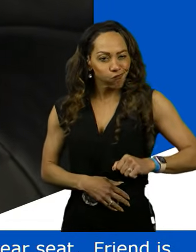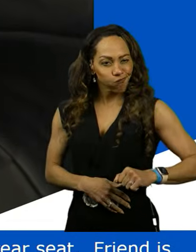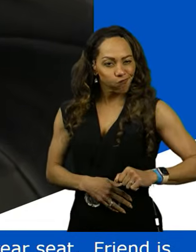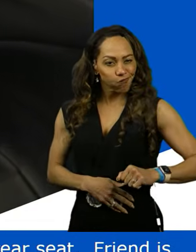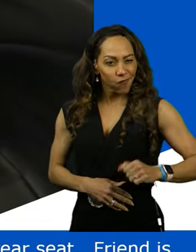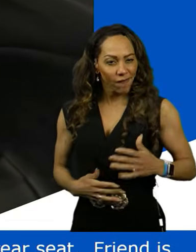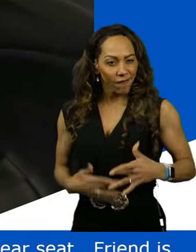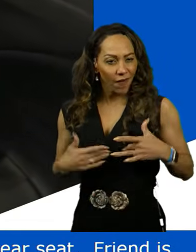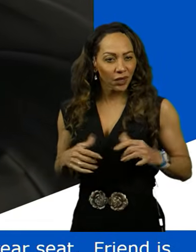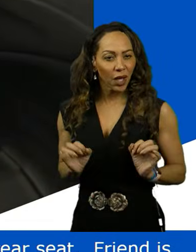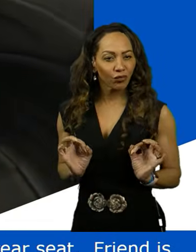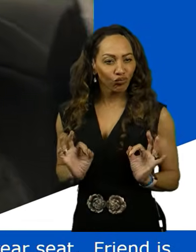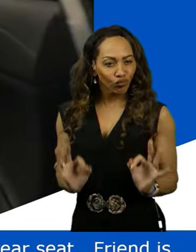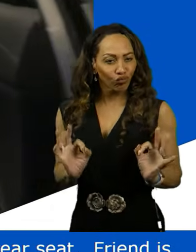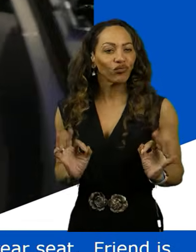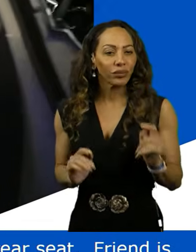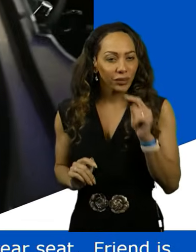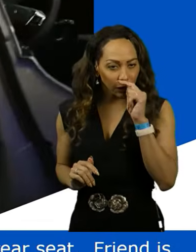high-end vehicle.